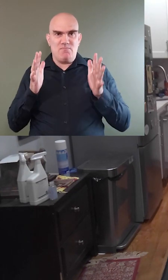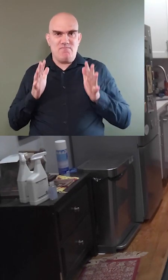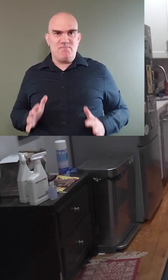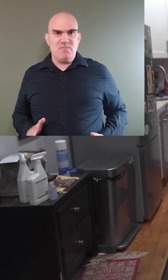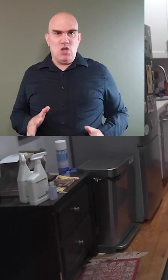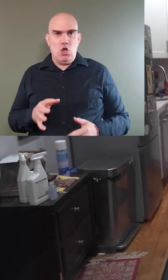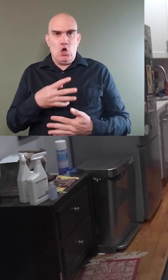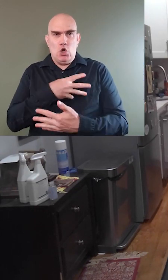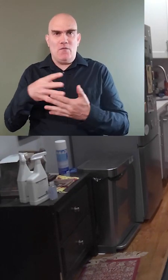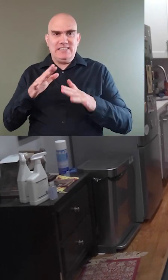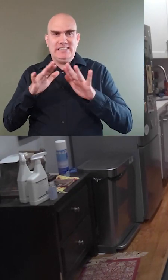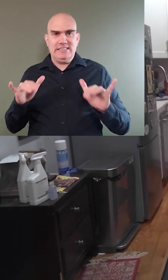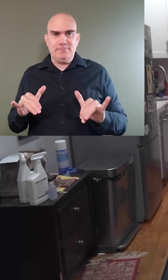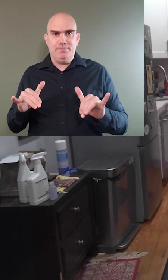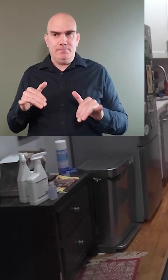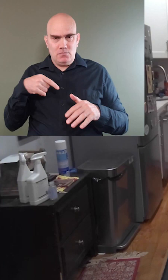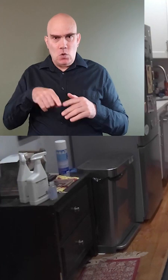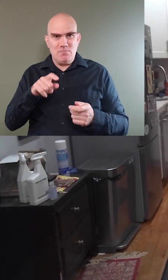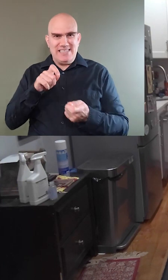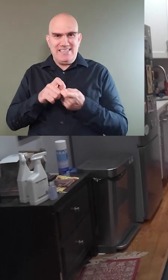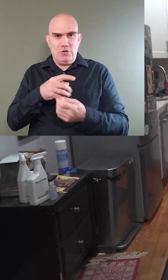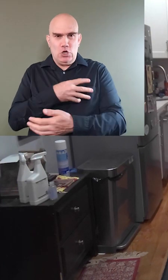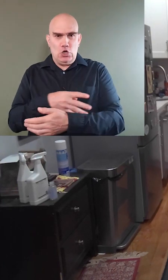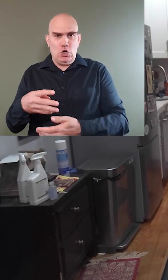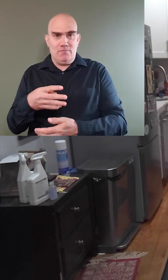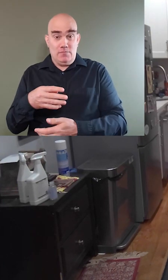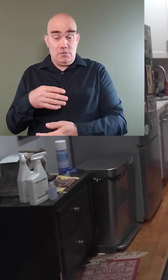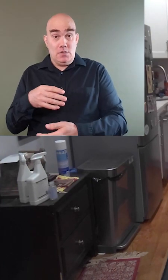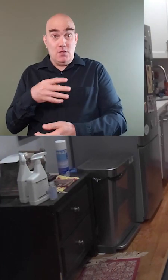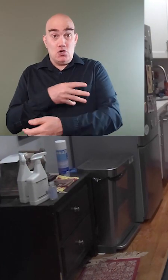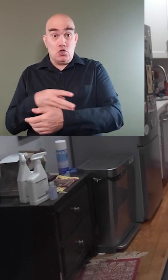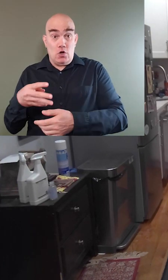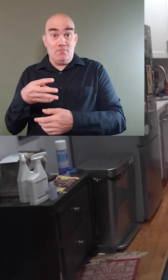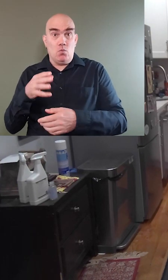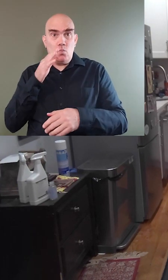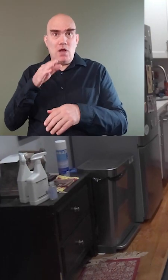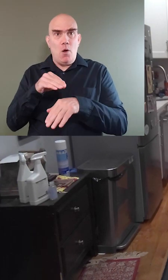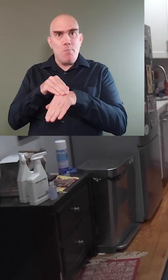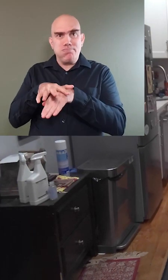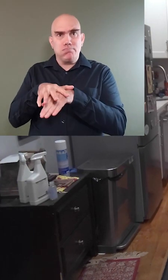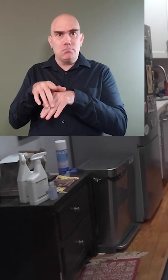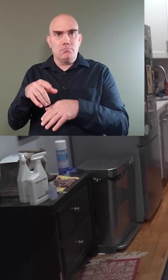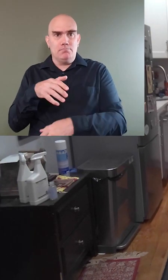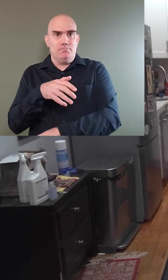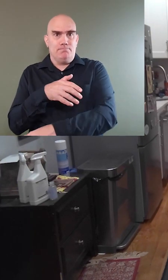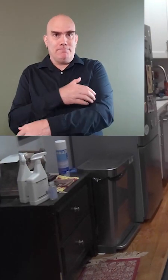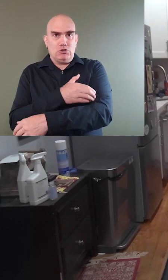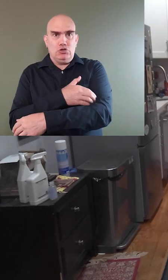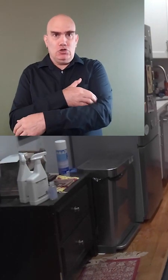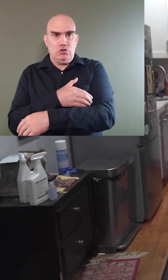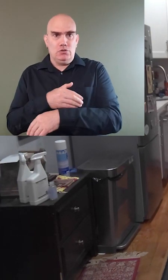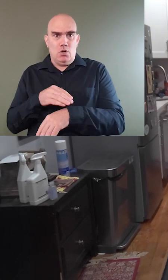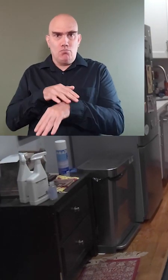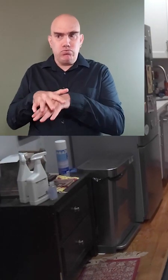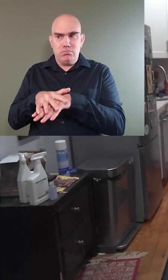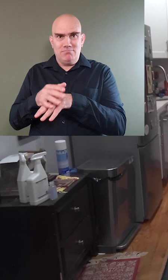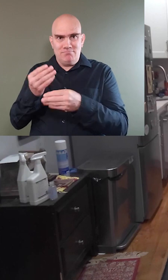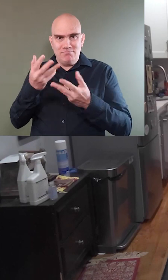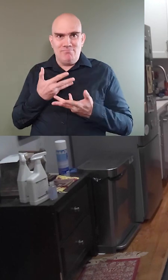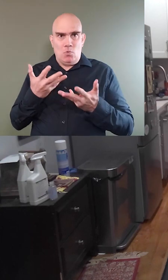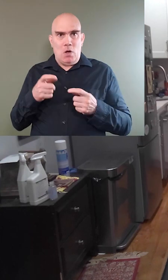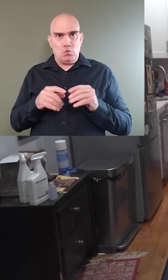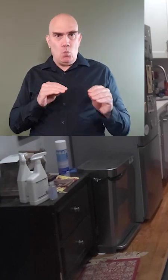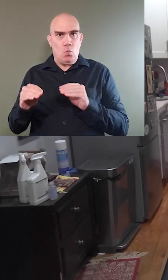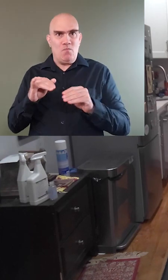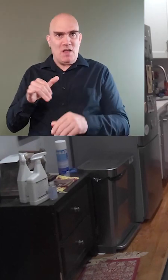nervous system into those nerves, and those nerves innervate the muscle and tell us that we